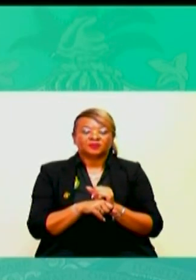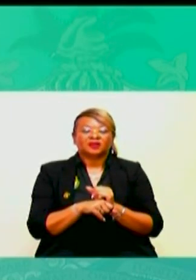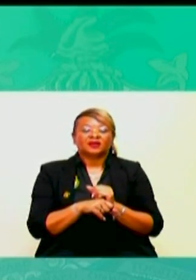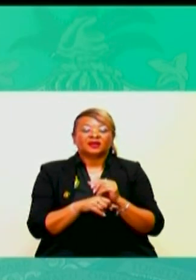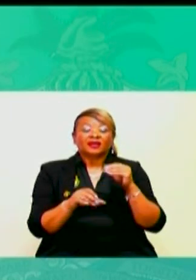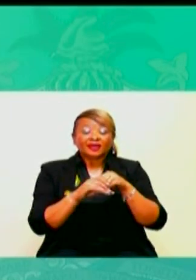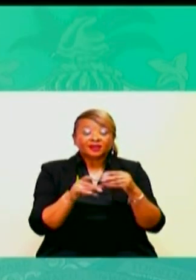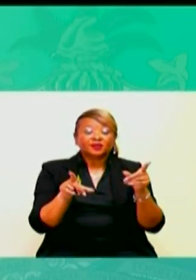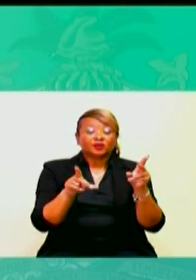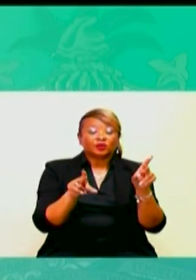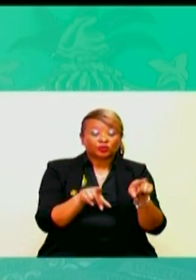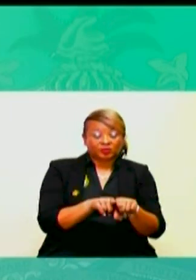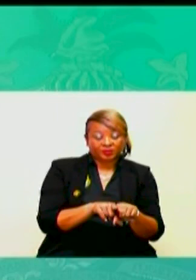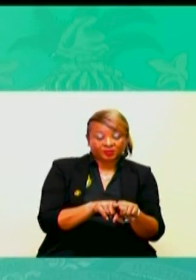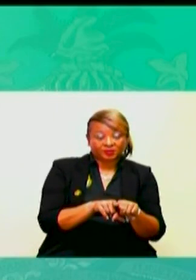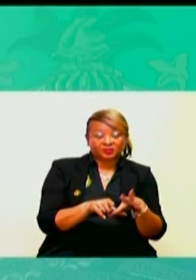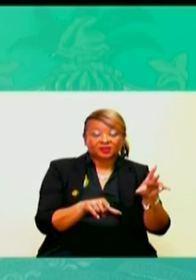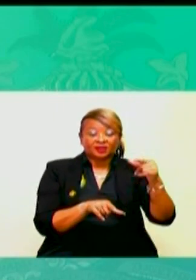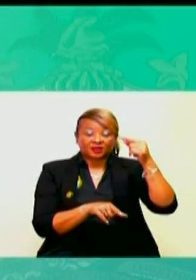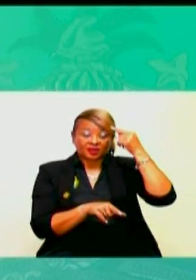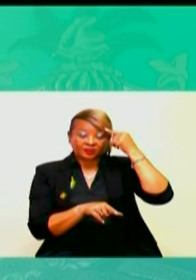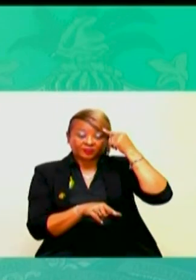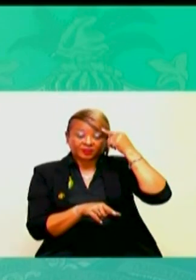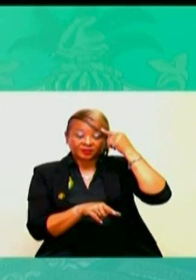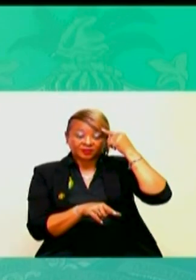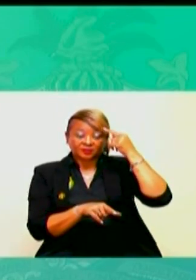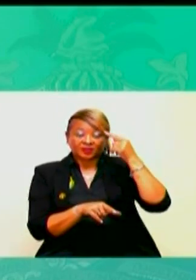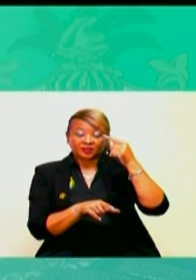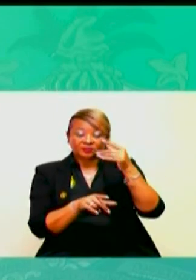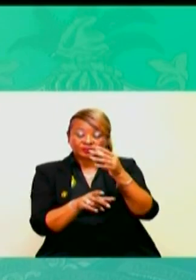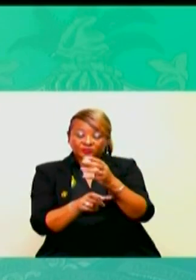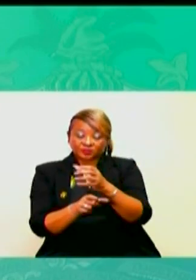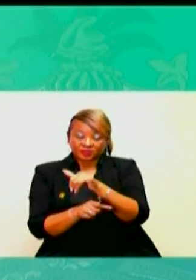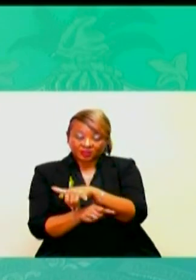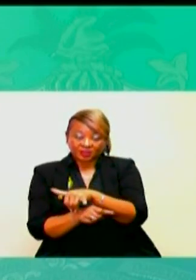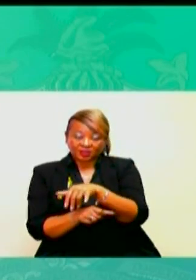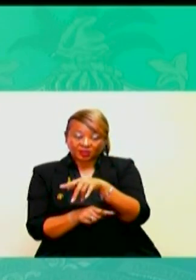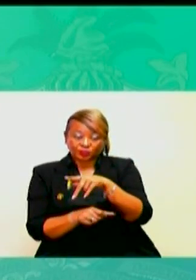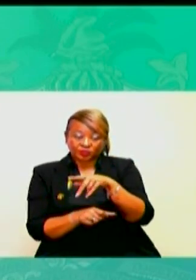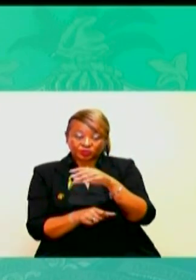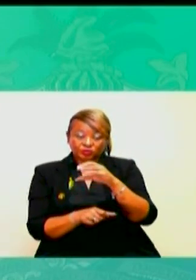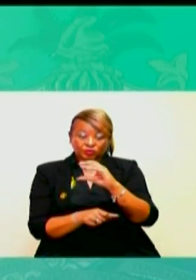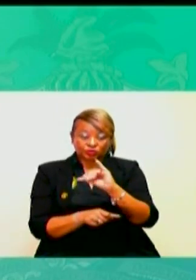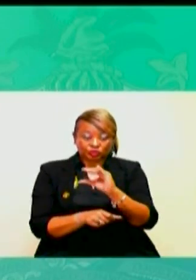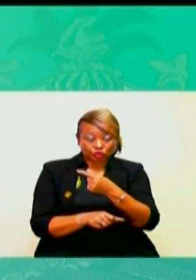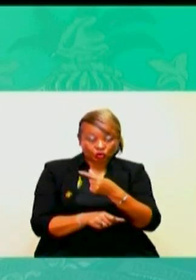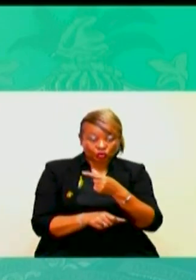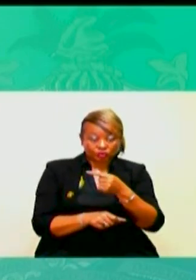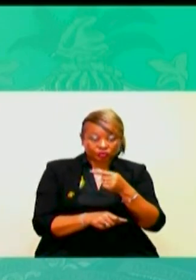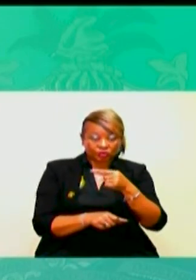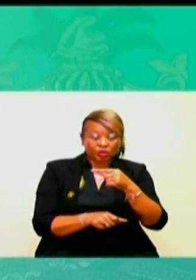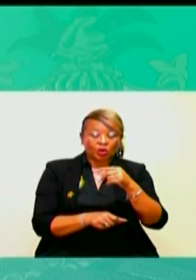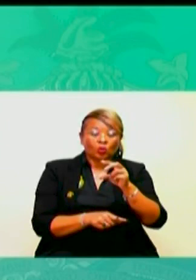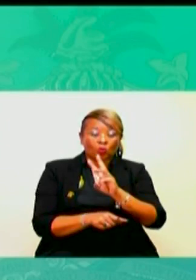provisions that the government, the little slit of land that remains, and the Prince George Wharf out here, which isn't part of the